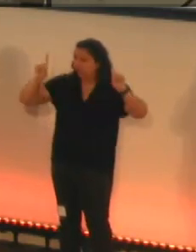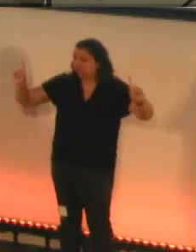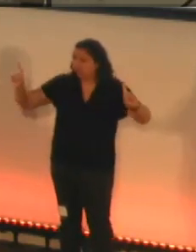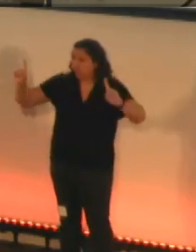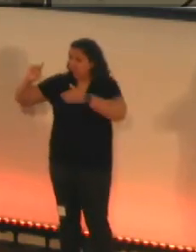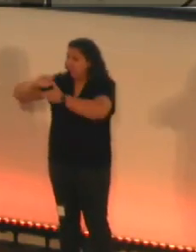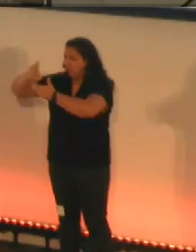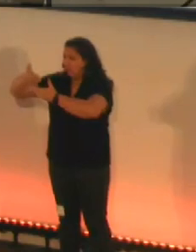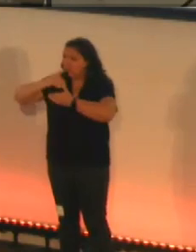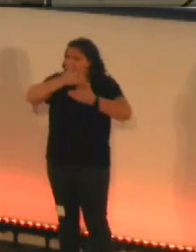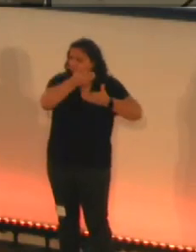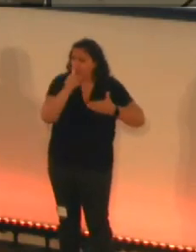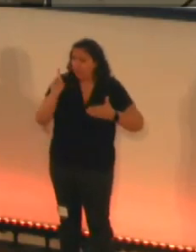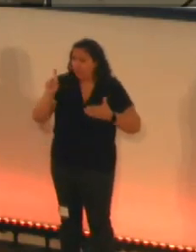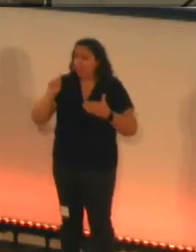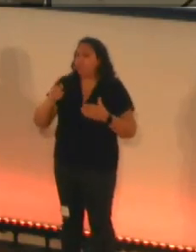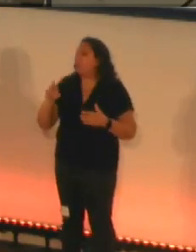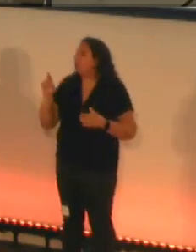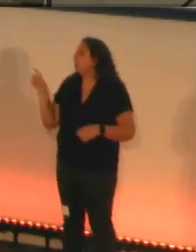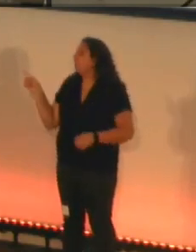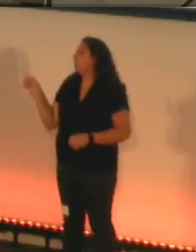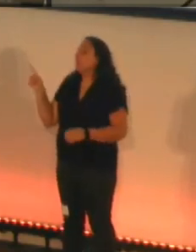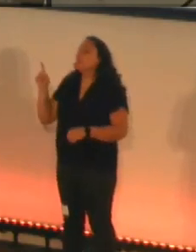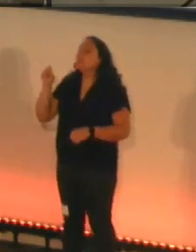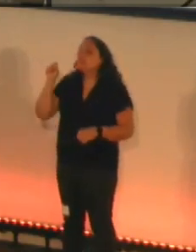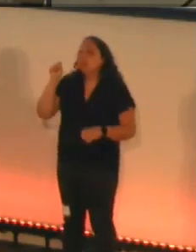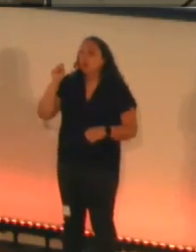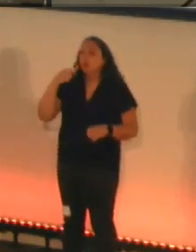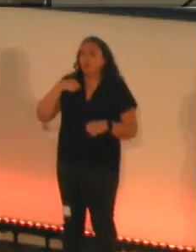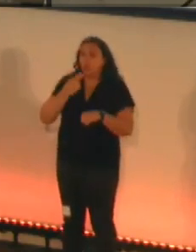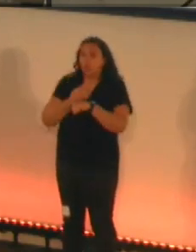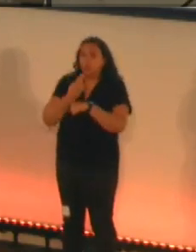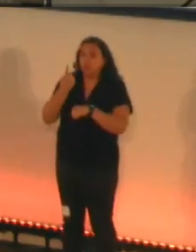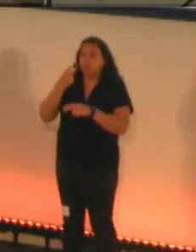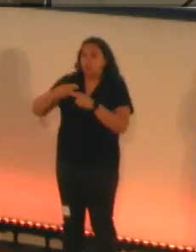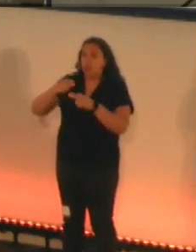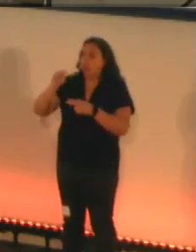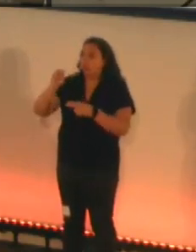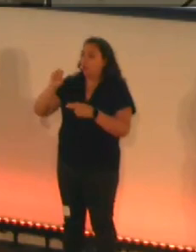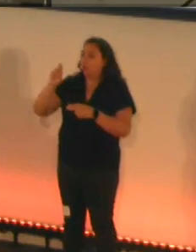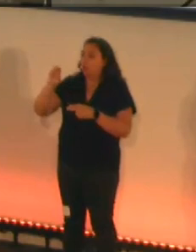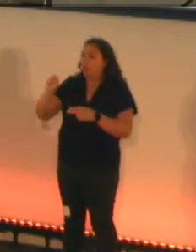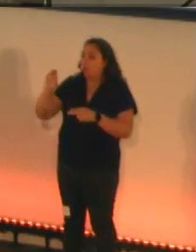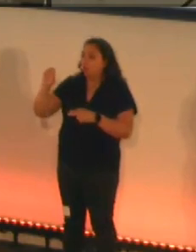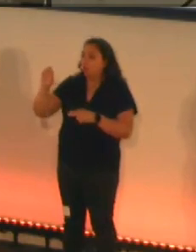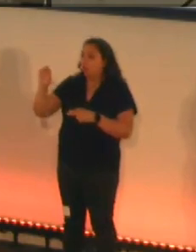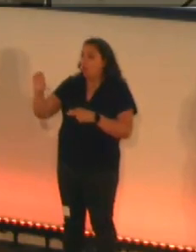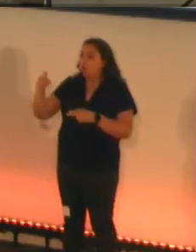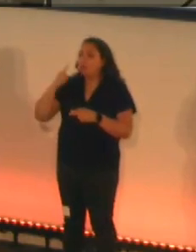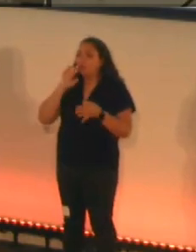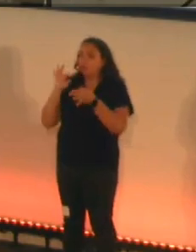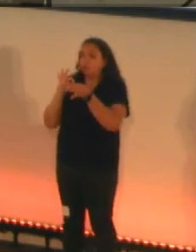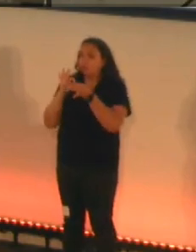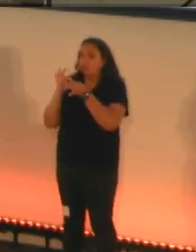a multiplayer networking system. We used a system called Normcore. That was a joint effort between another researcher